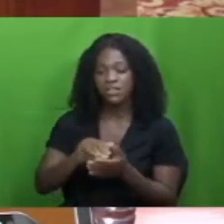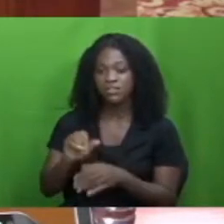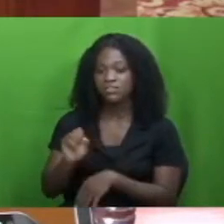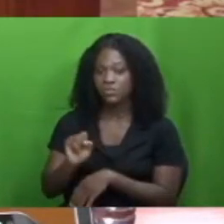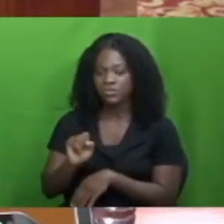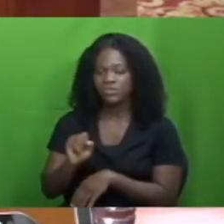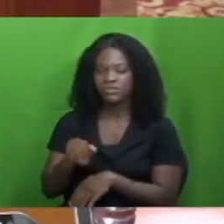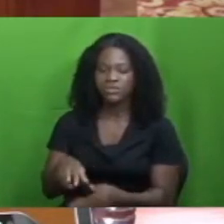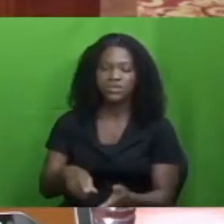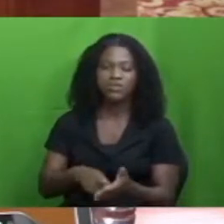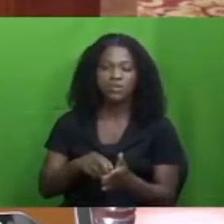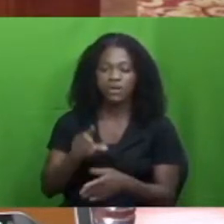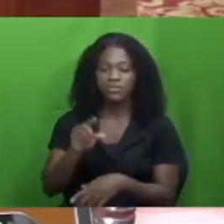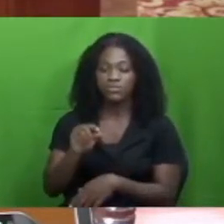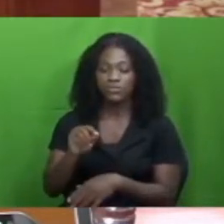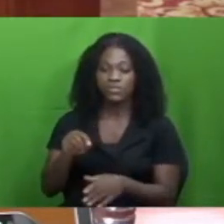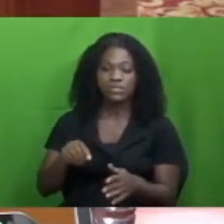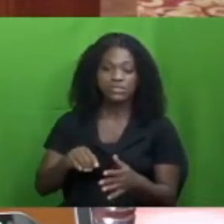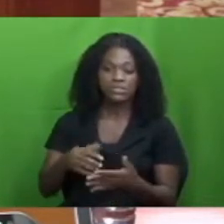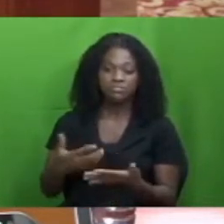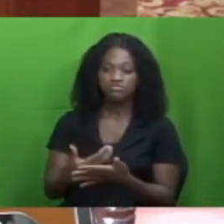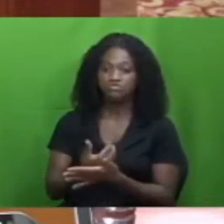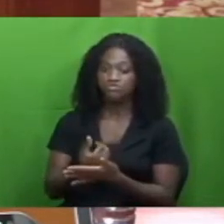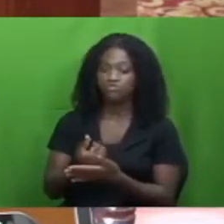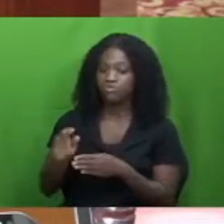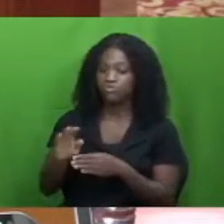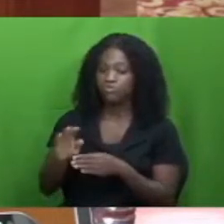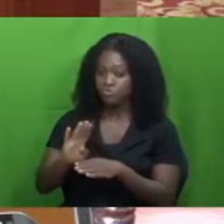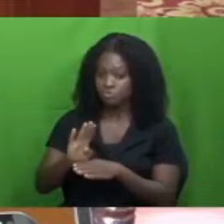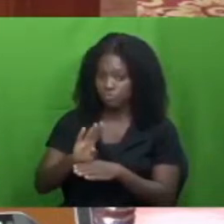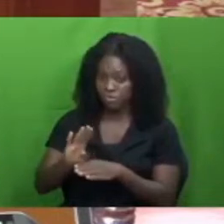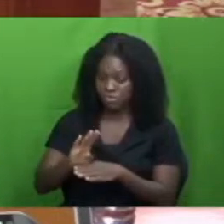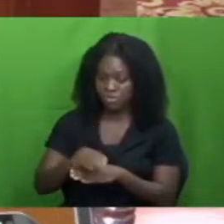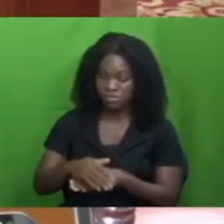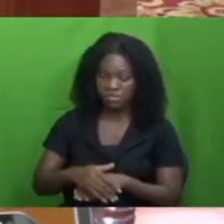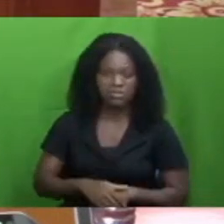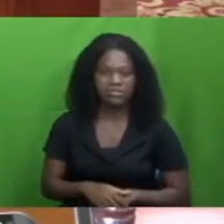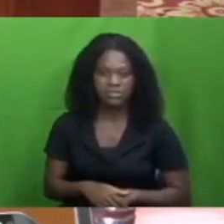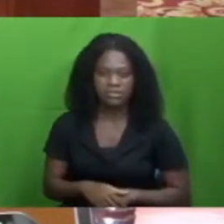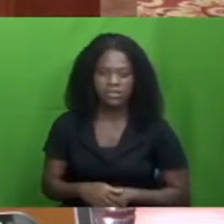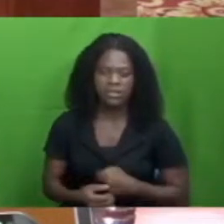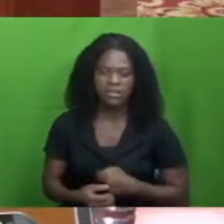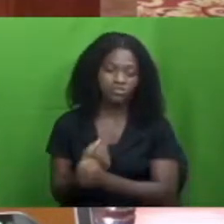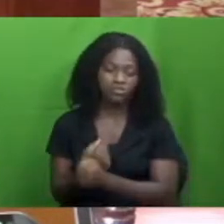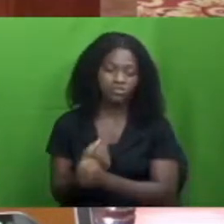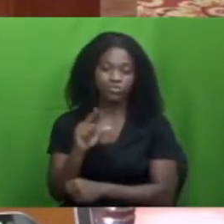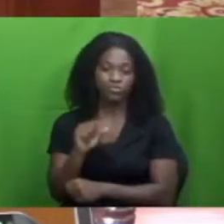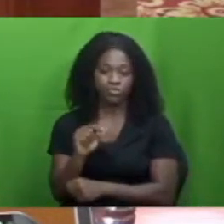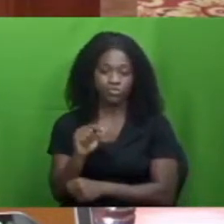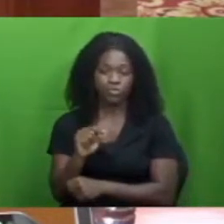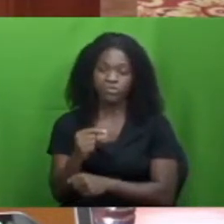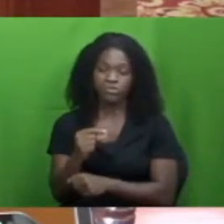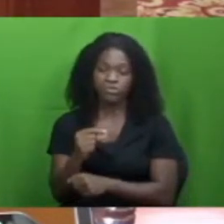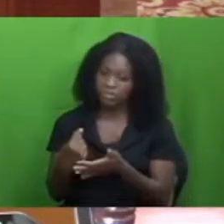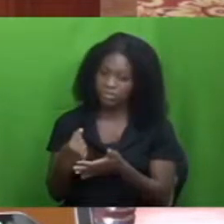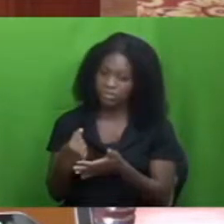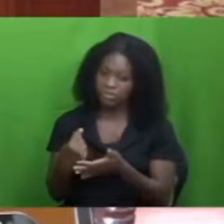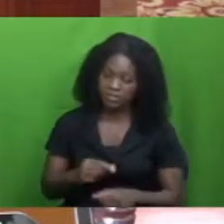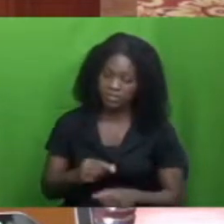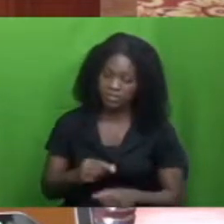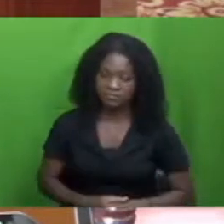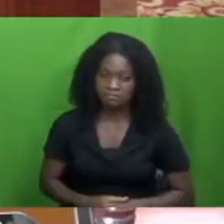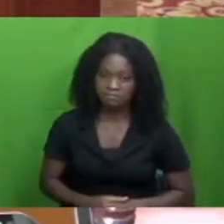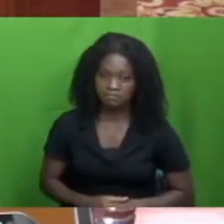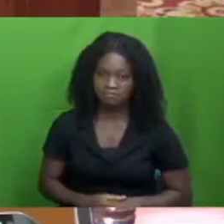startups. In the second half of the year, 50 new startups will be supported to set up across the country.